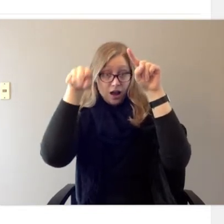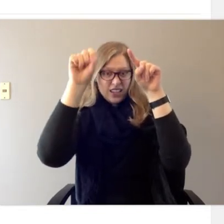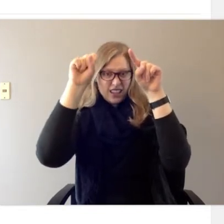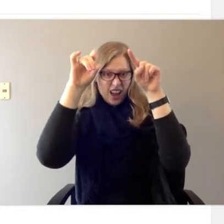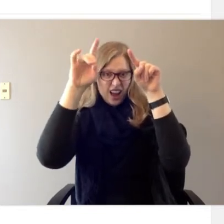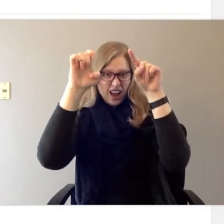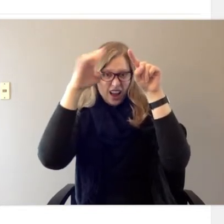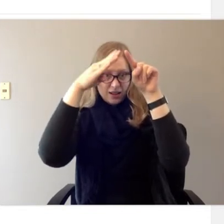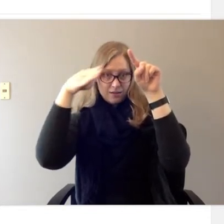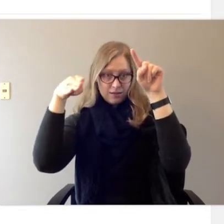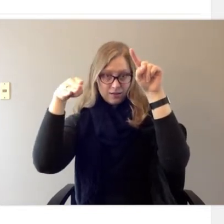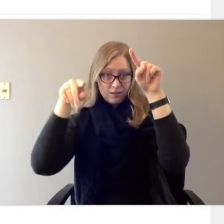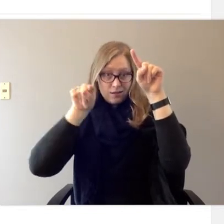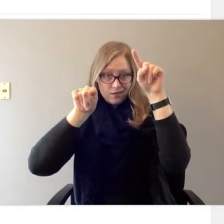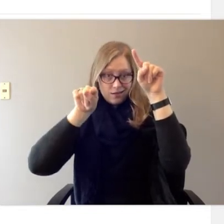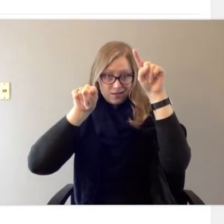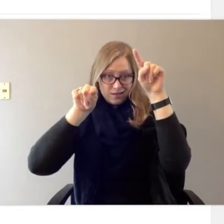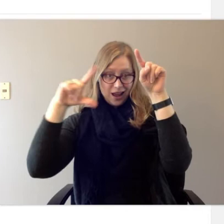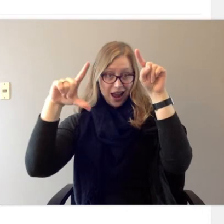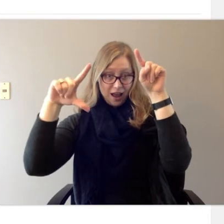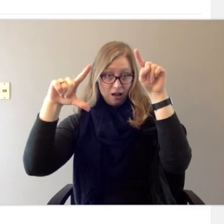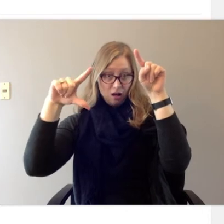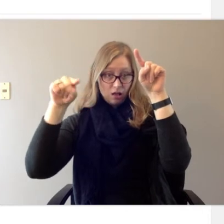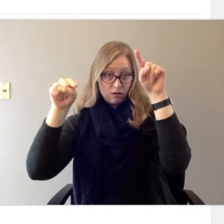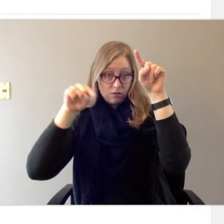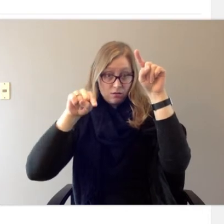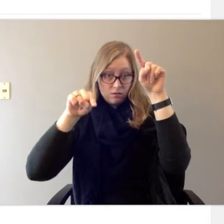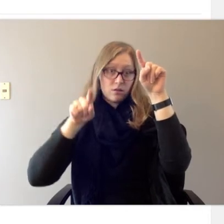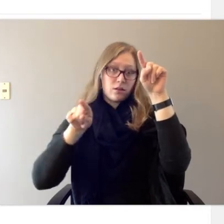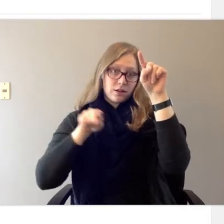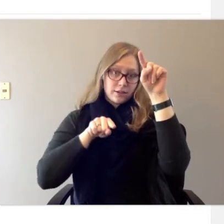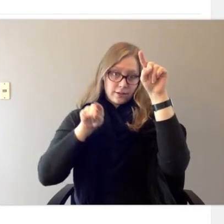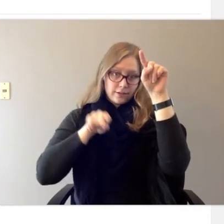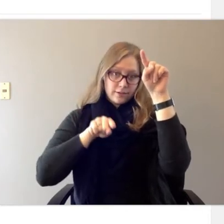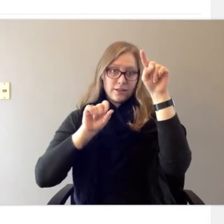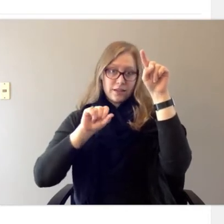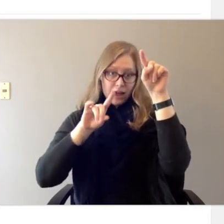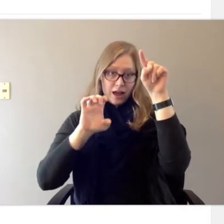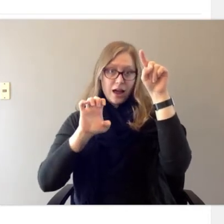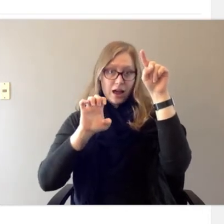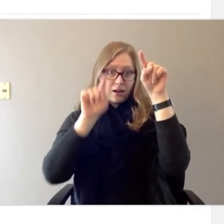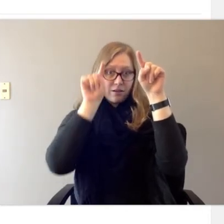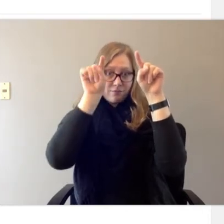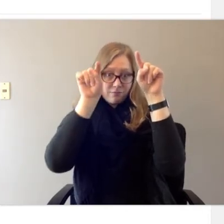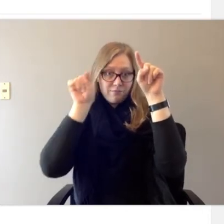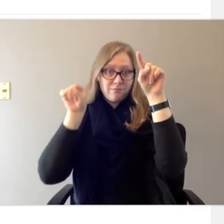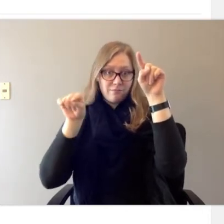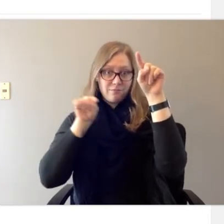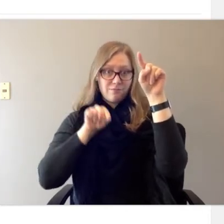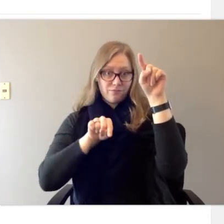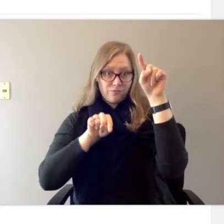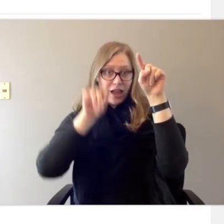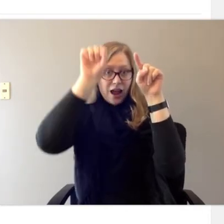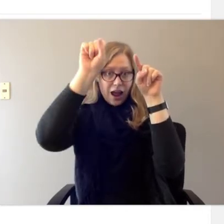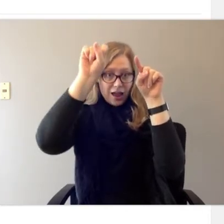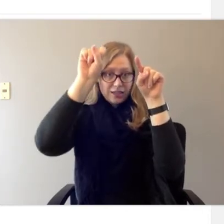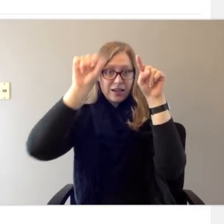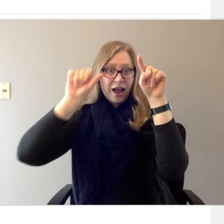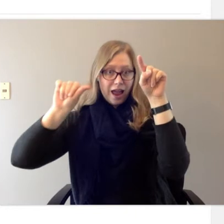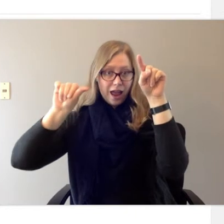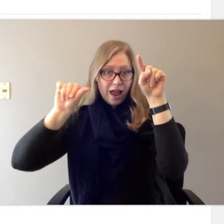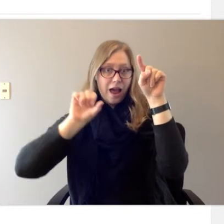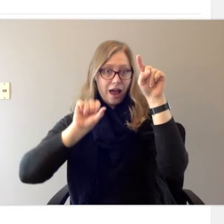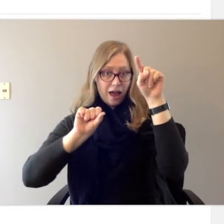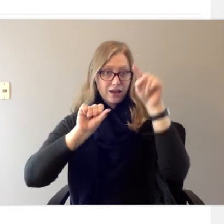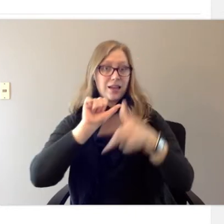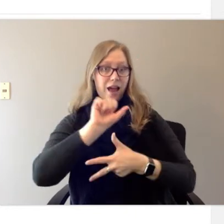start at the side that's 4, then the right angle, then 3. I have side, angle, side. And so these triangles are congruent